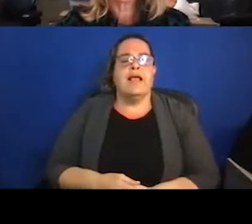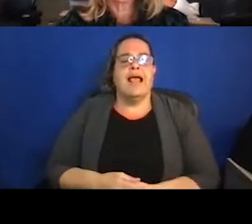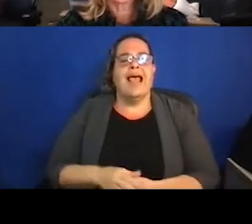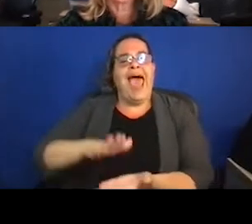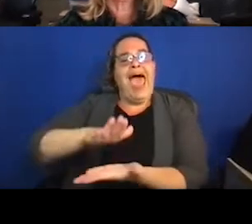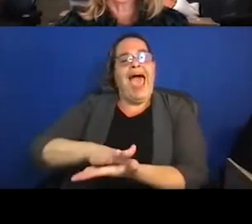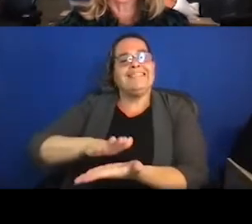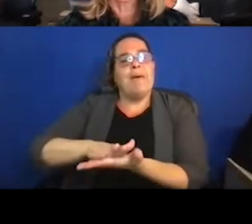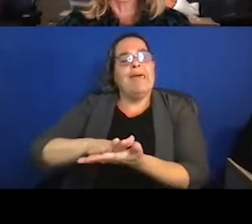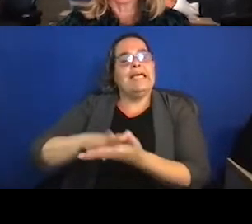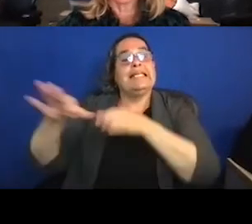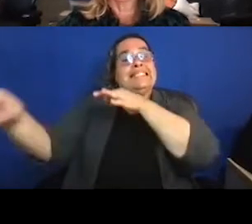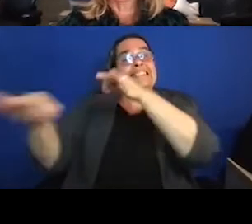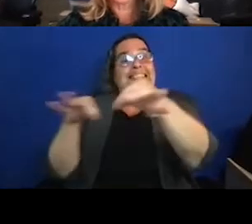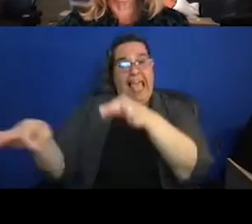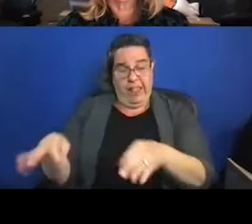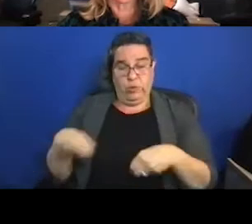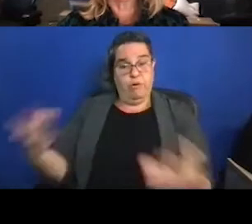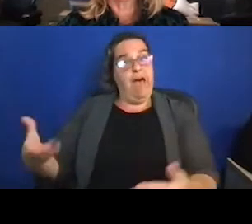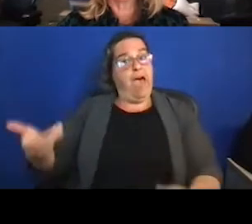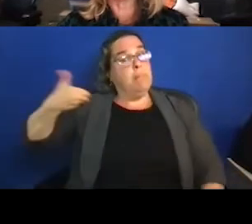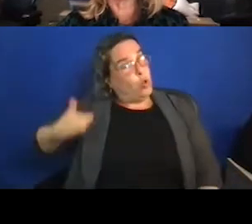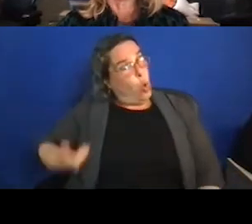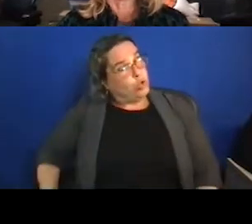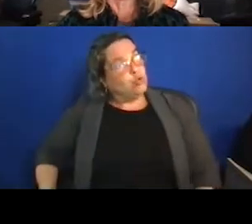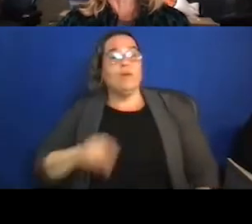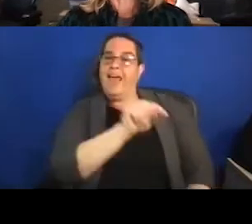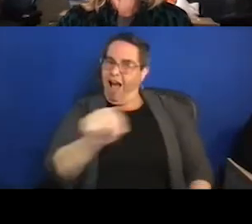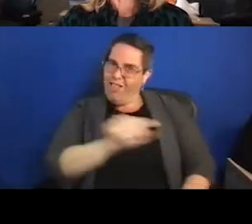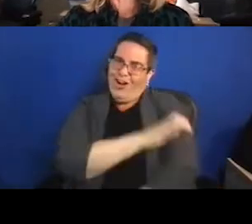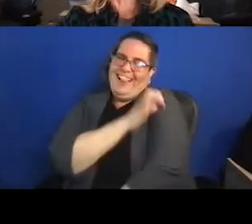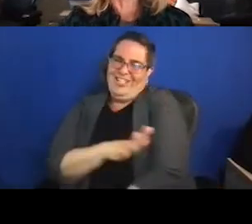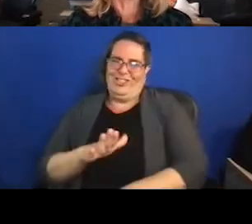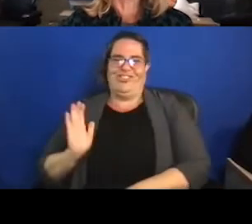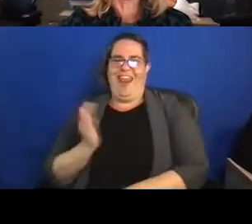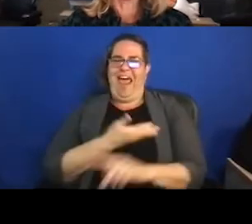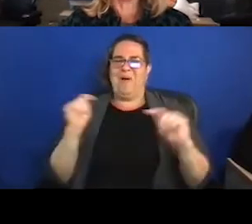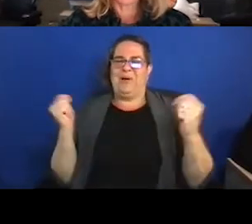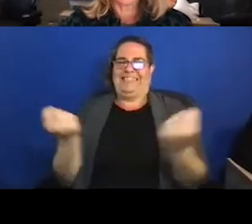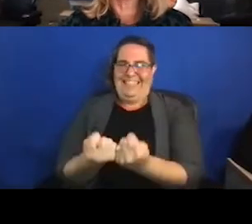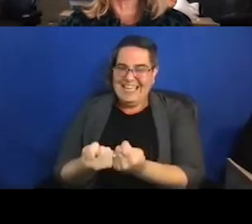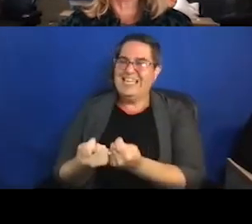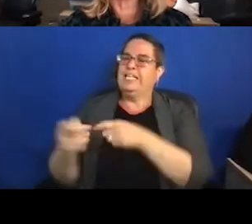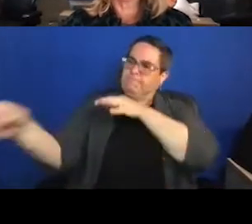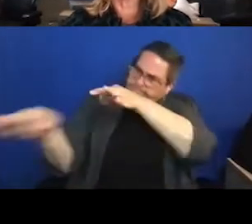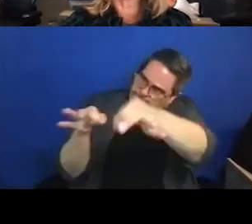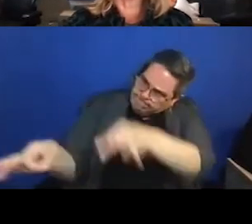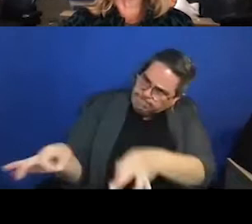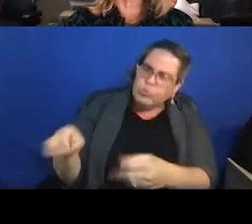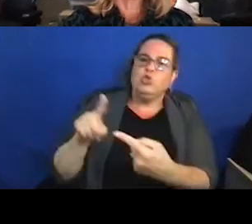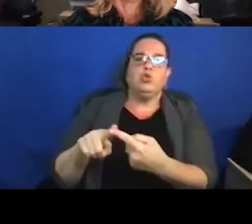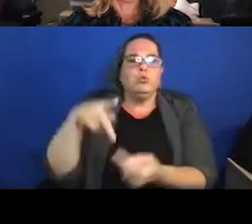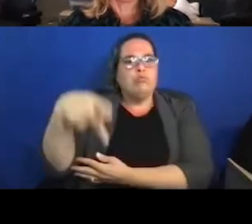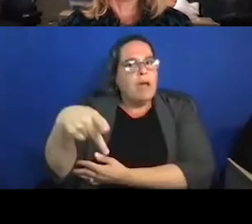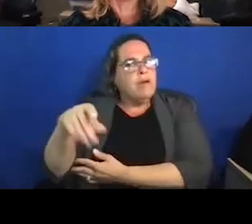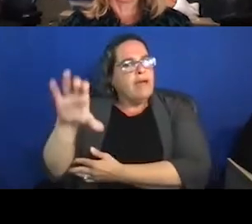be ready or willing or want to try to quit smoking to enroll. We wanted to work with everybody. And then academic detailing